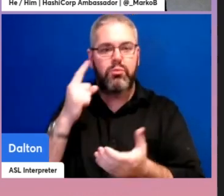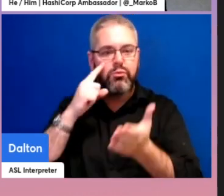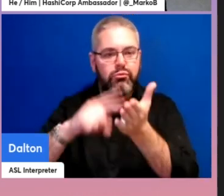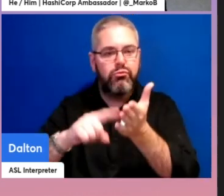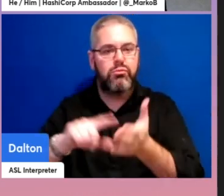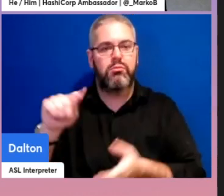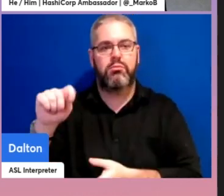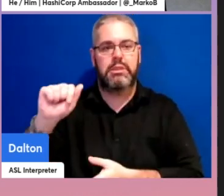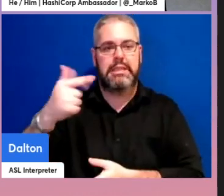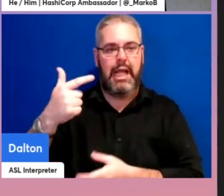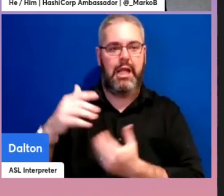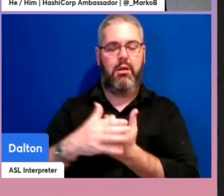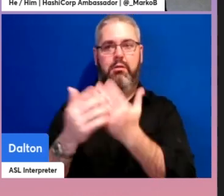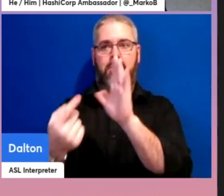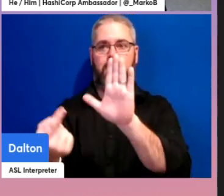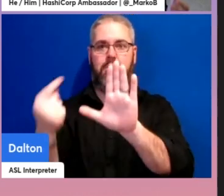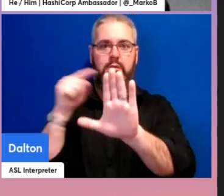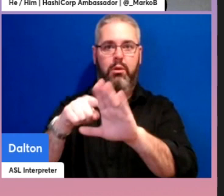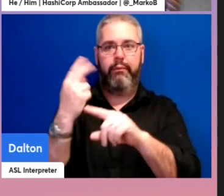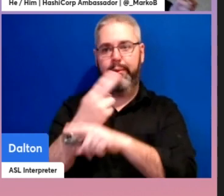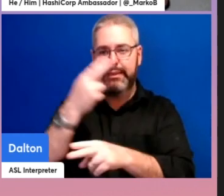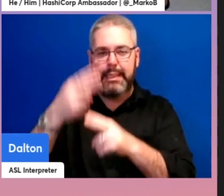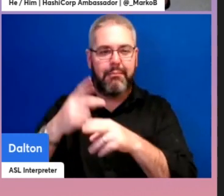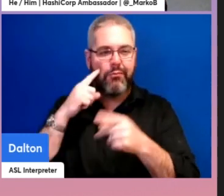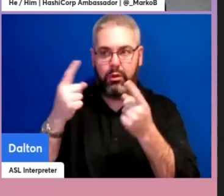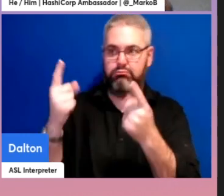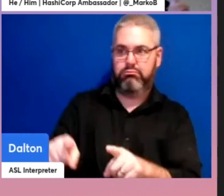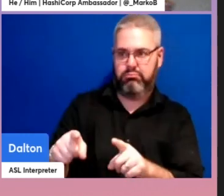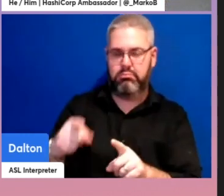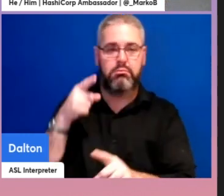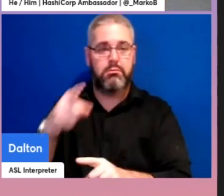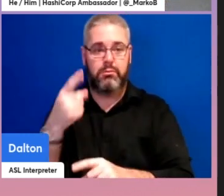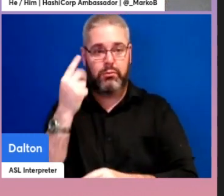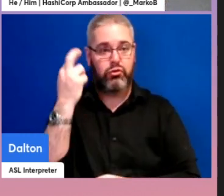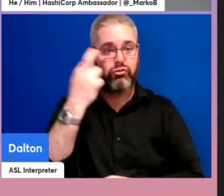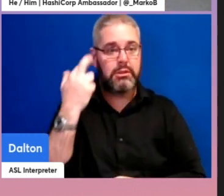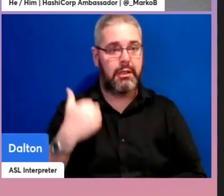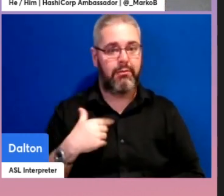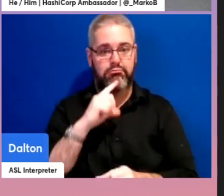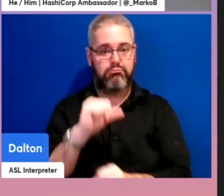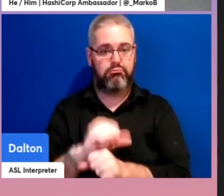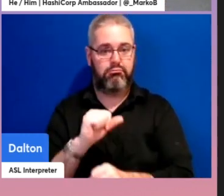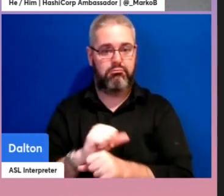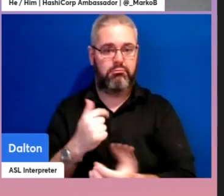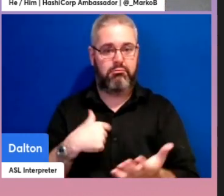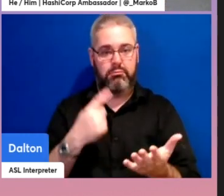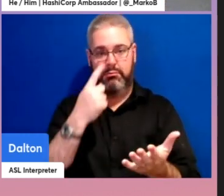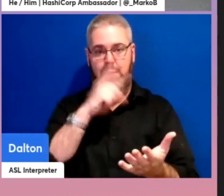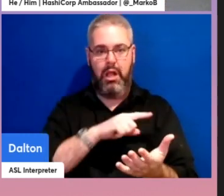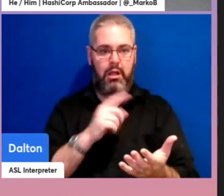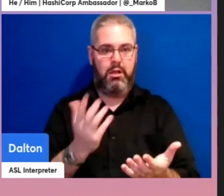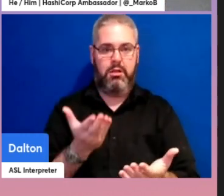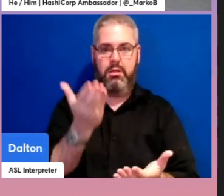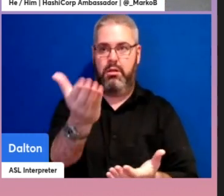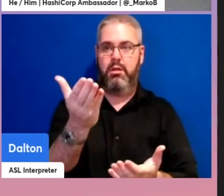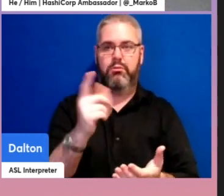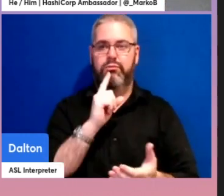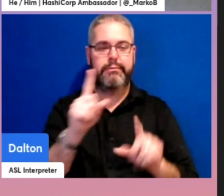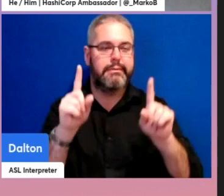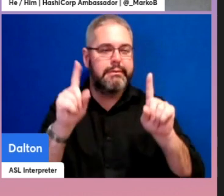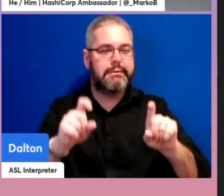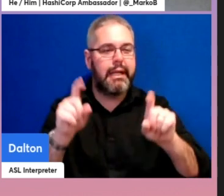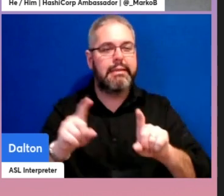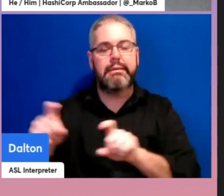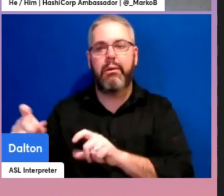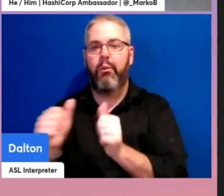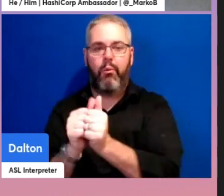the backend and the username for the instance. But because those are mocked, those are actually not being spun up. And it's just kind of testing things